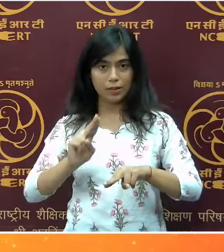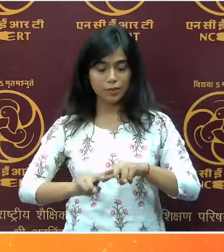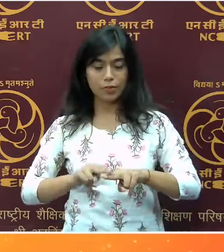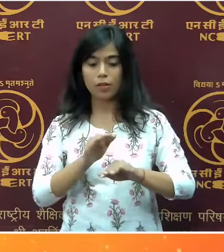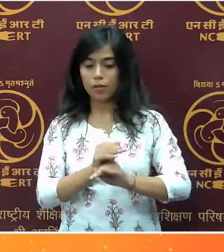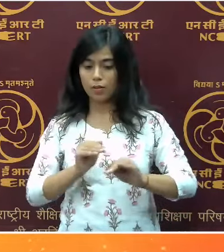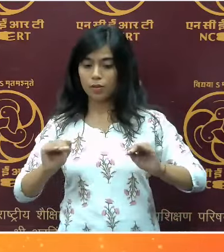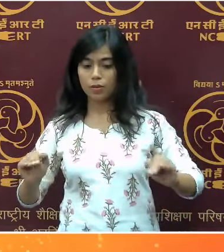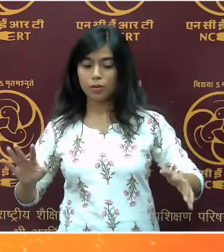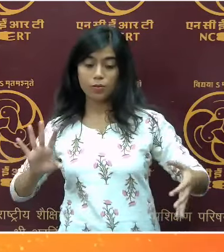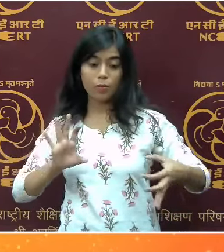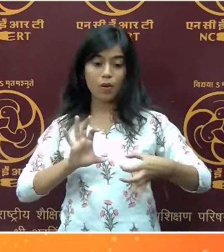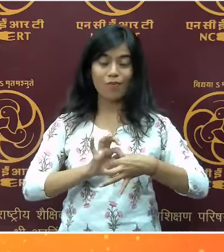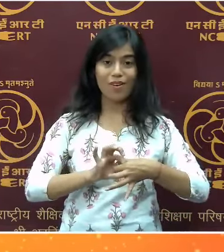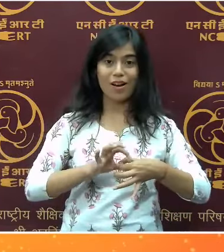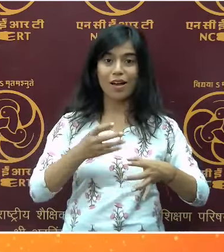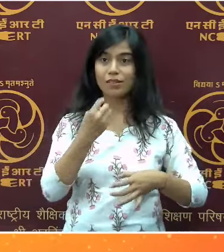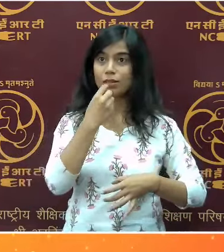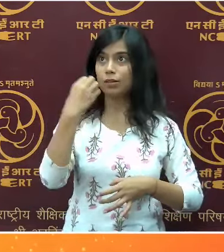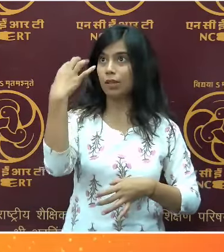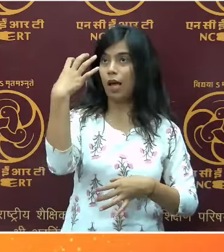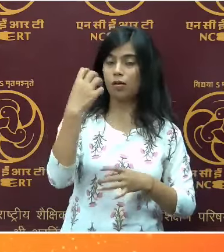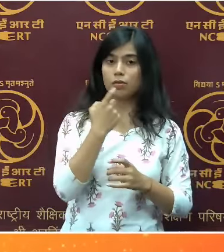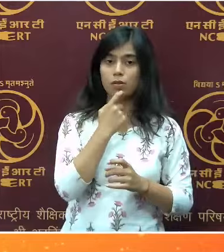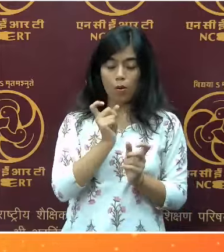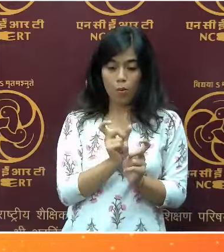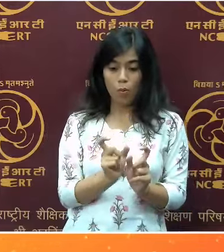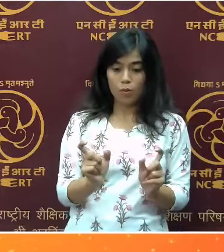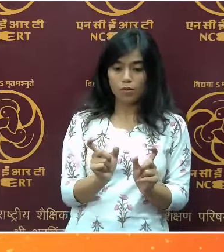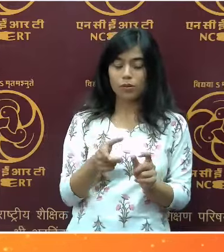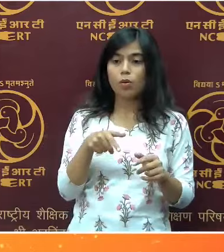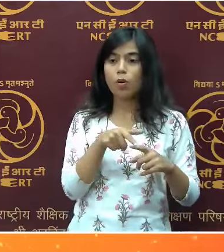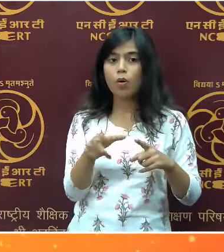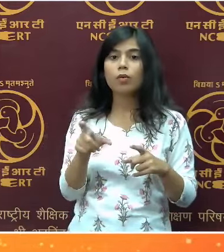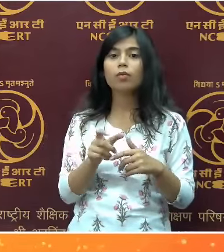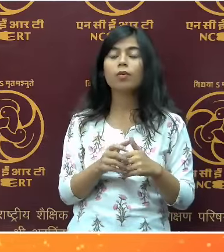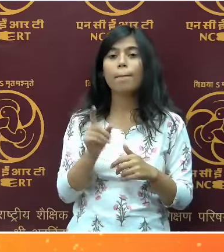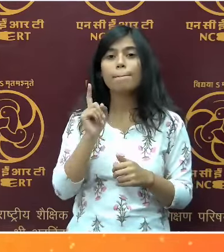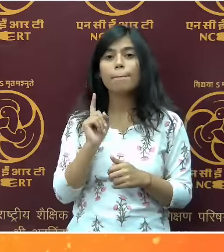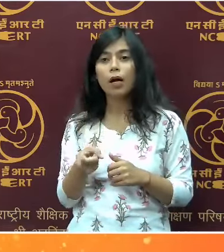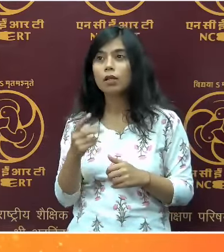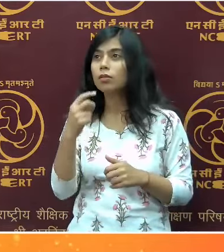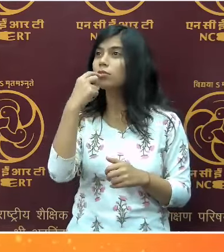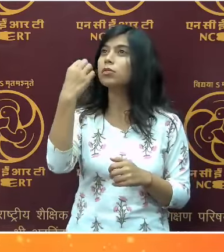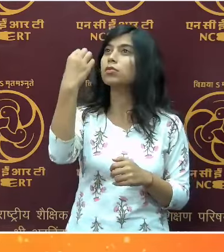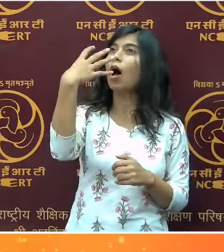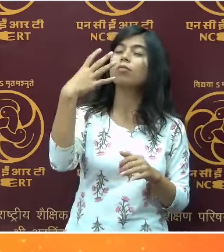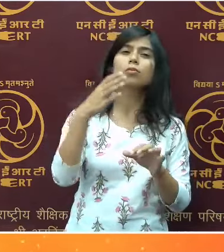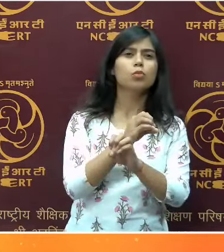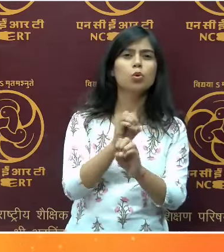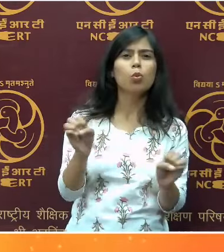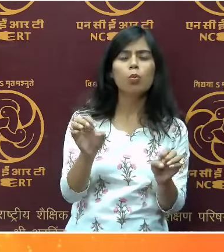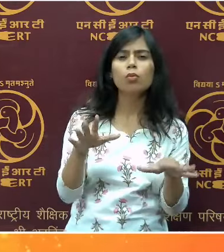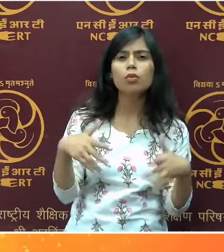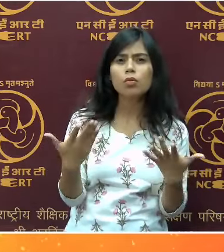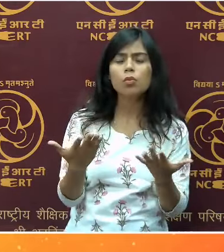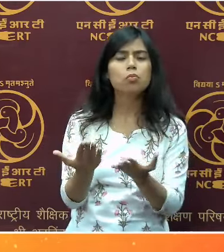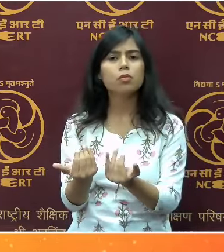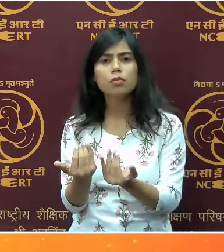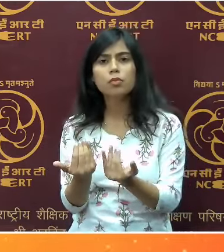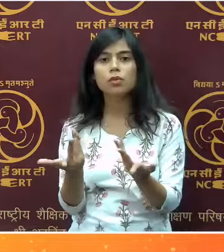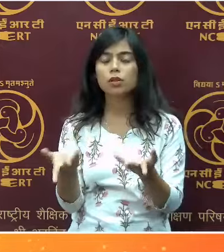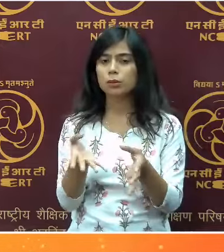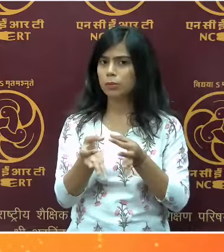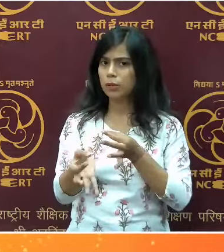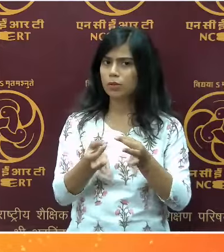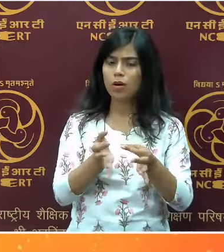connects a battery, bulb and a switch in a circuit, but the bulb doesn't glow, what possible faults could